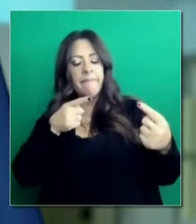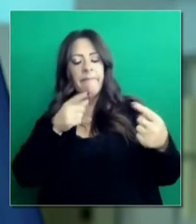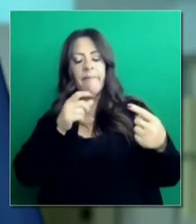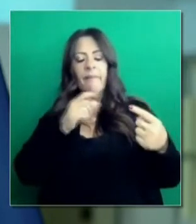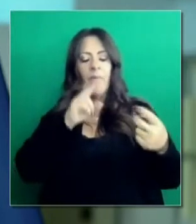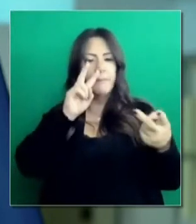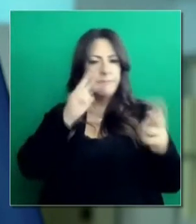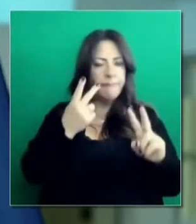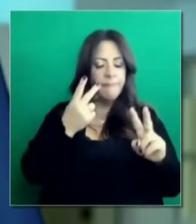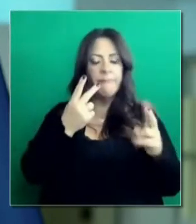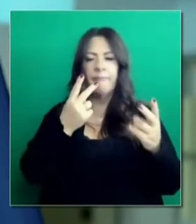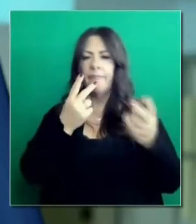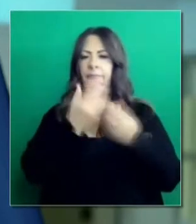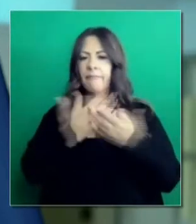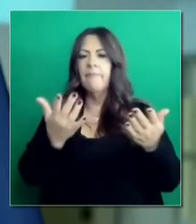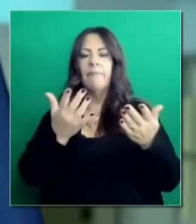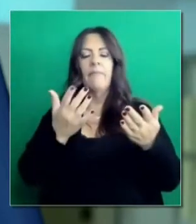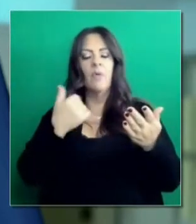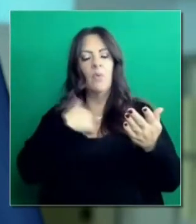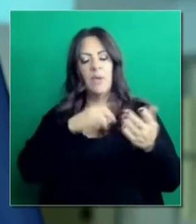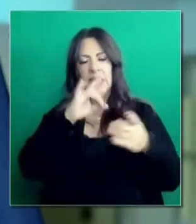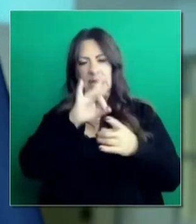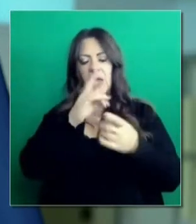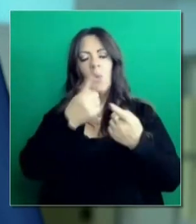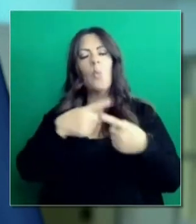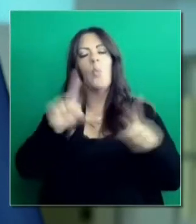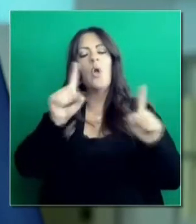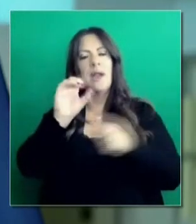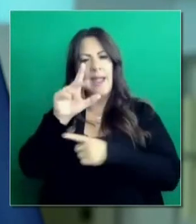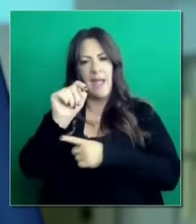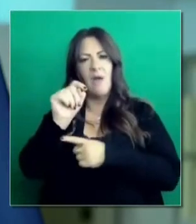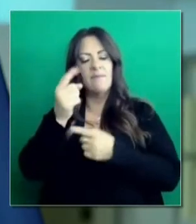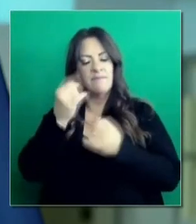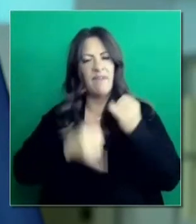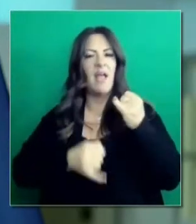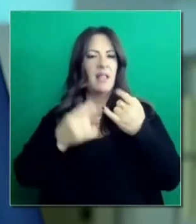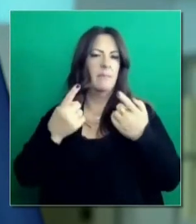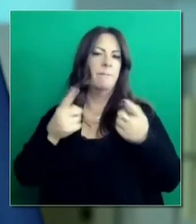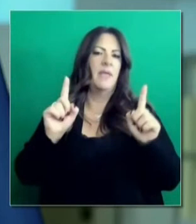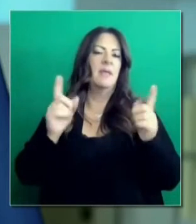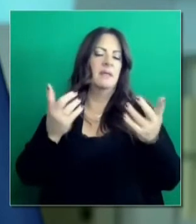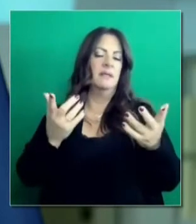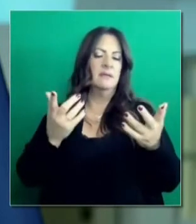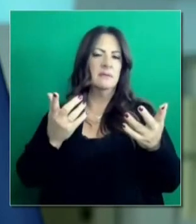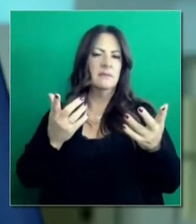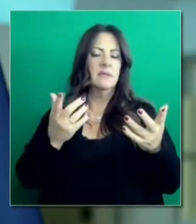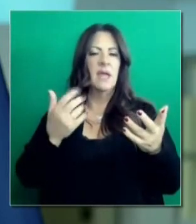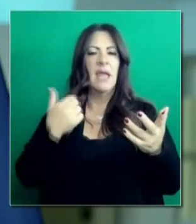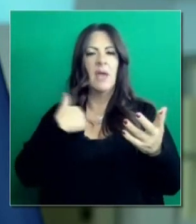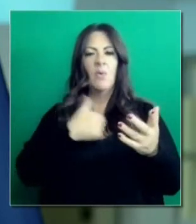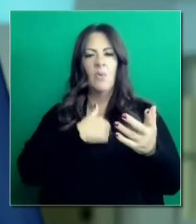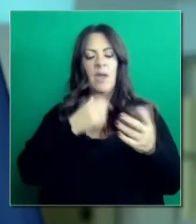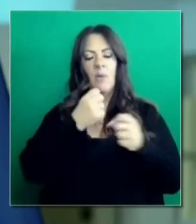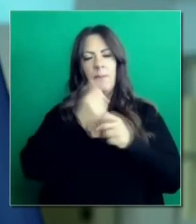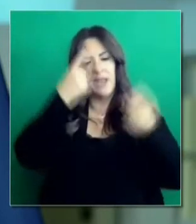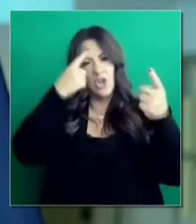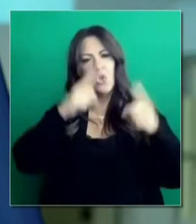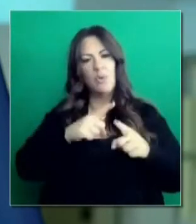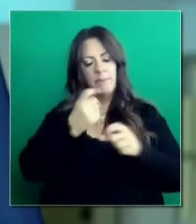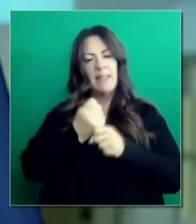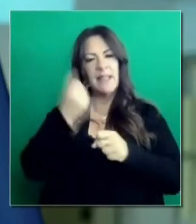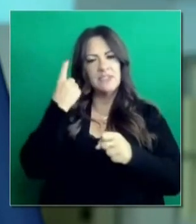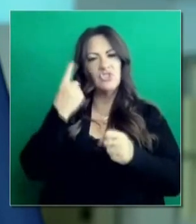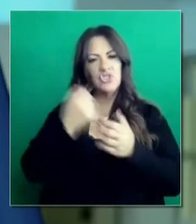process, setting that table, literally, figuratively. And we were able to land where we landed last year. And that inured to the benefit